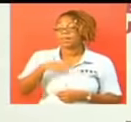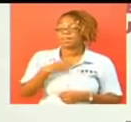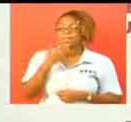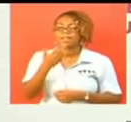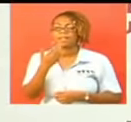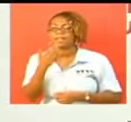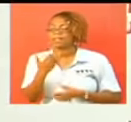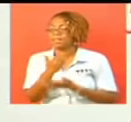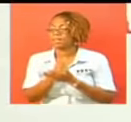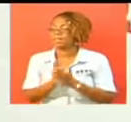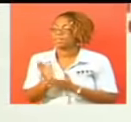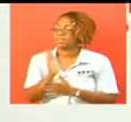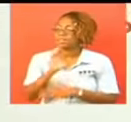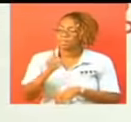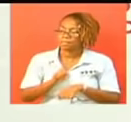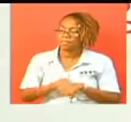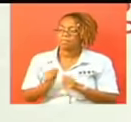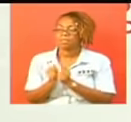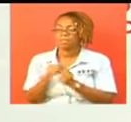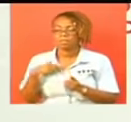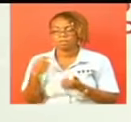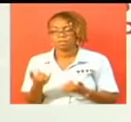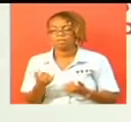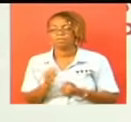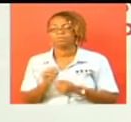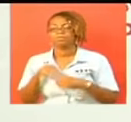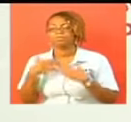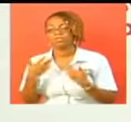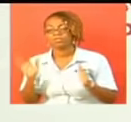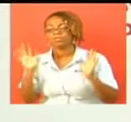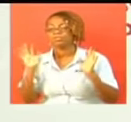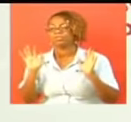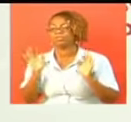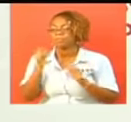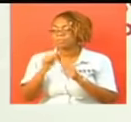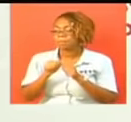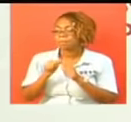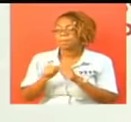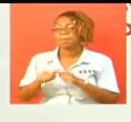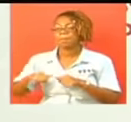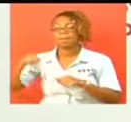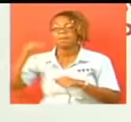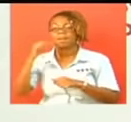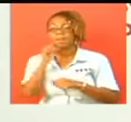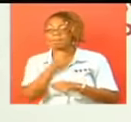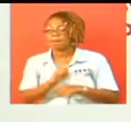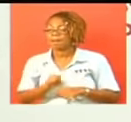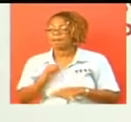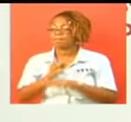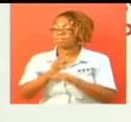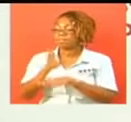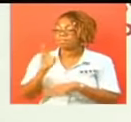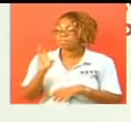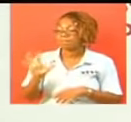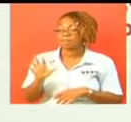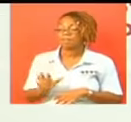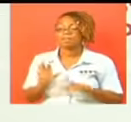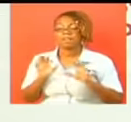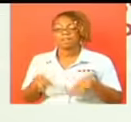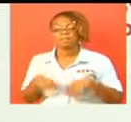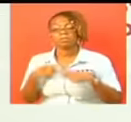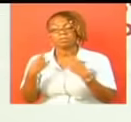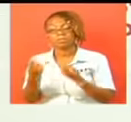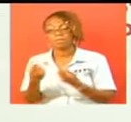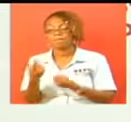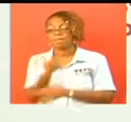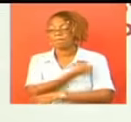all RHAs for persons 65 years old and over. And remember, you can only be considered fully immunized